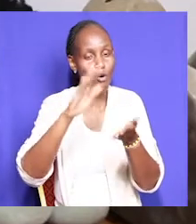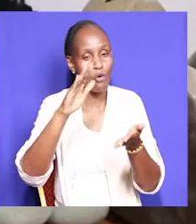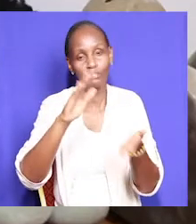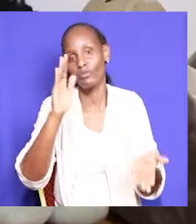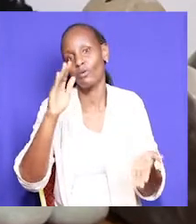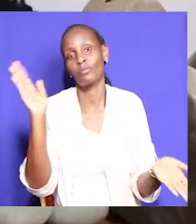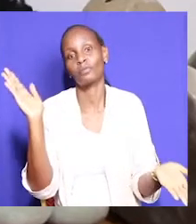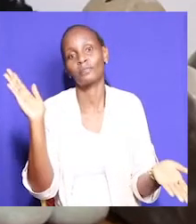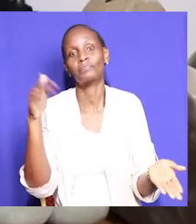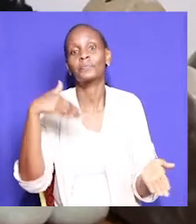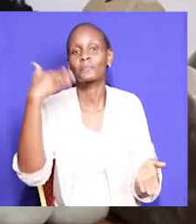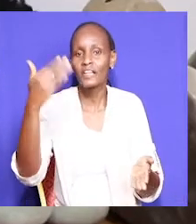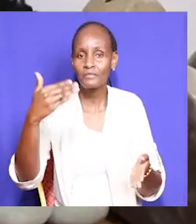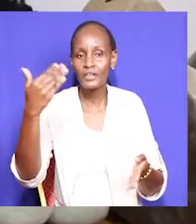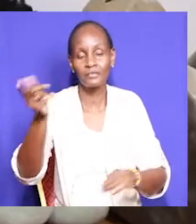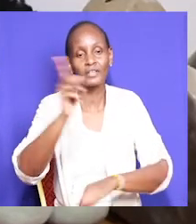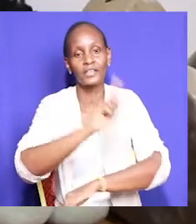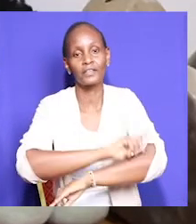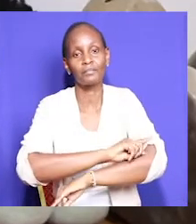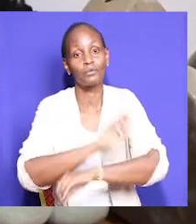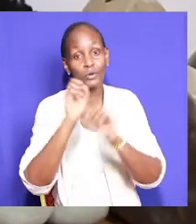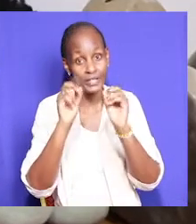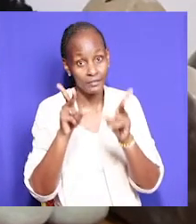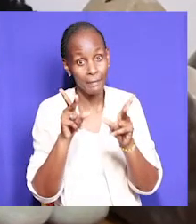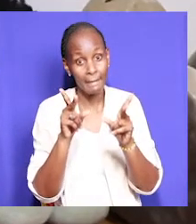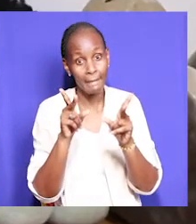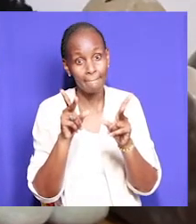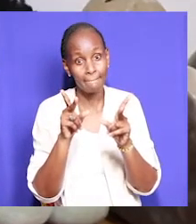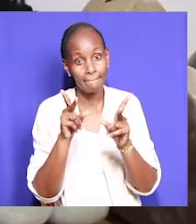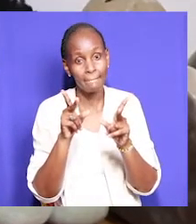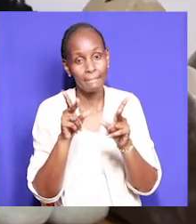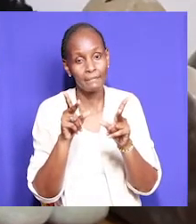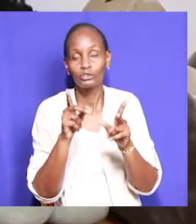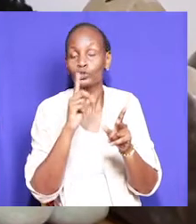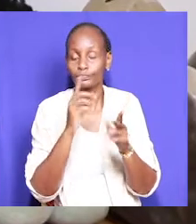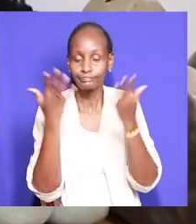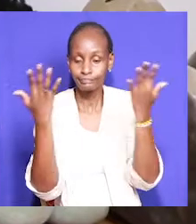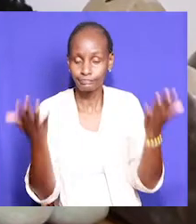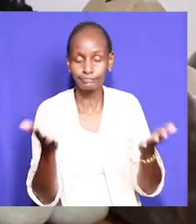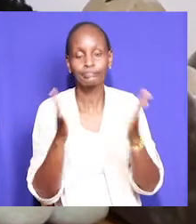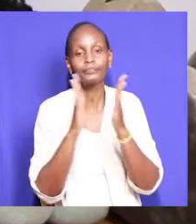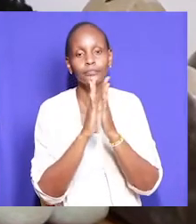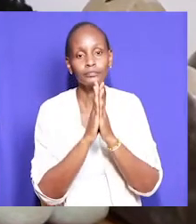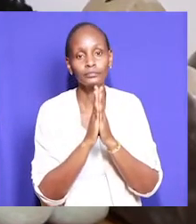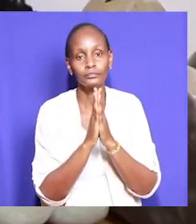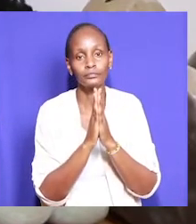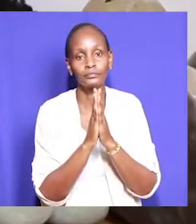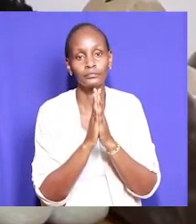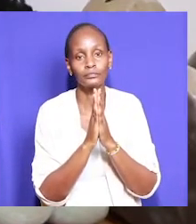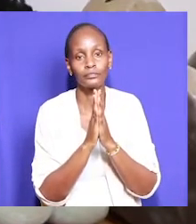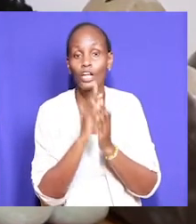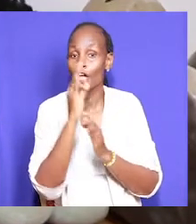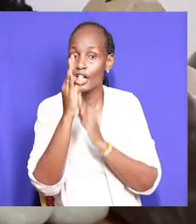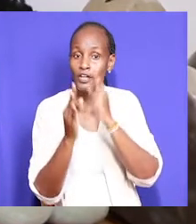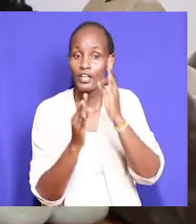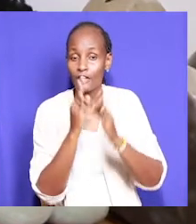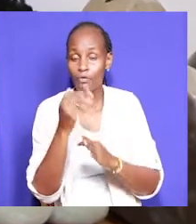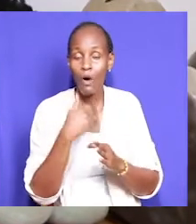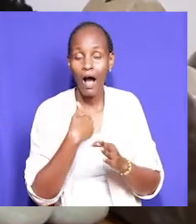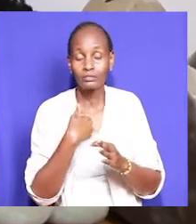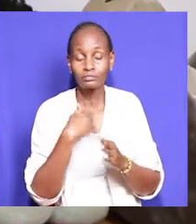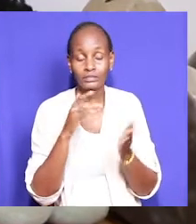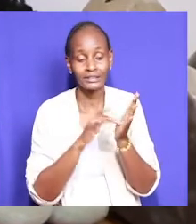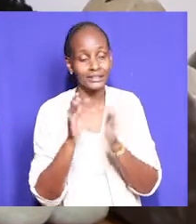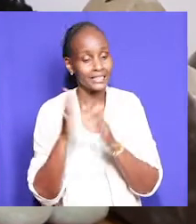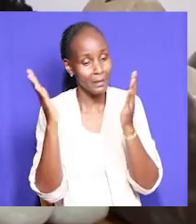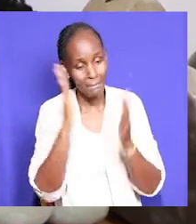more every day. Okay? So put your hands together. So if you don't have Jesus in your heart, put your hands together so that